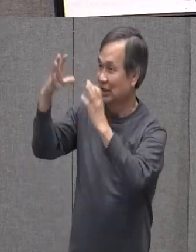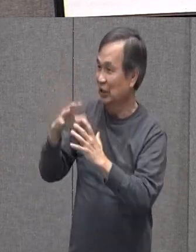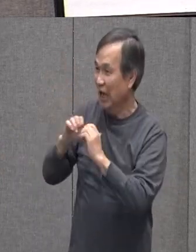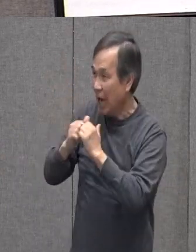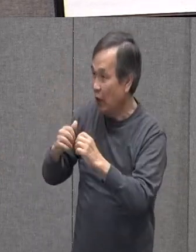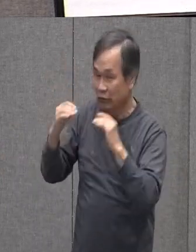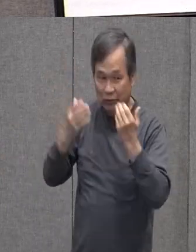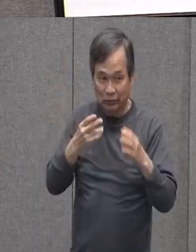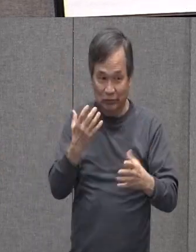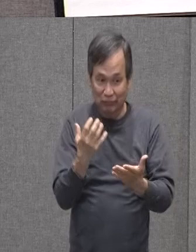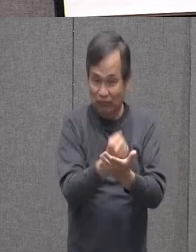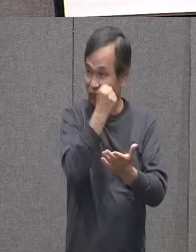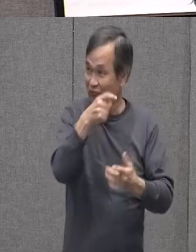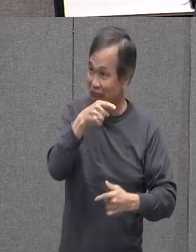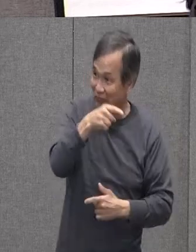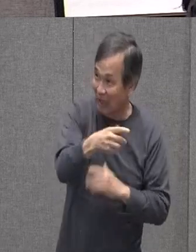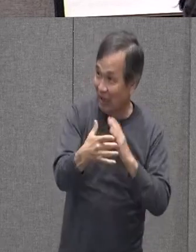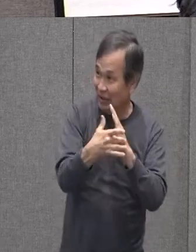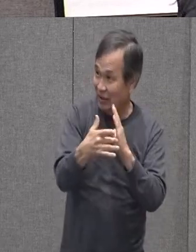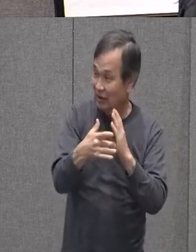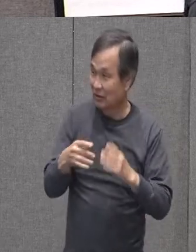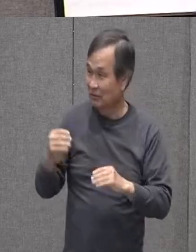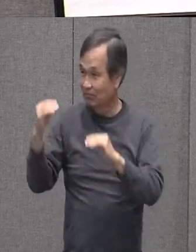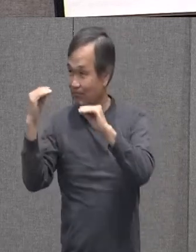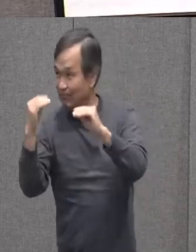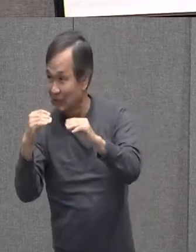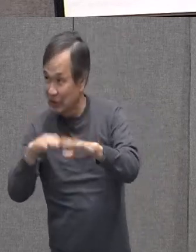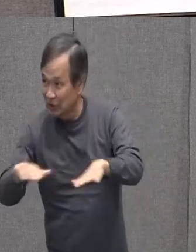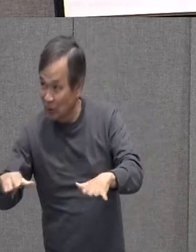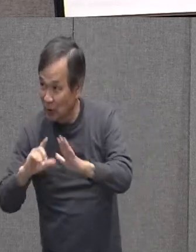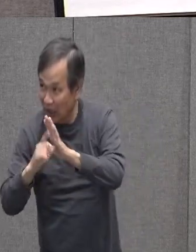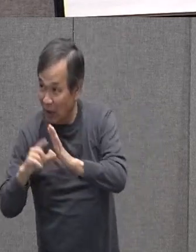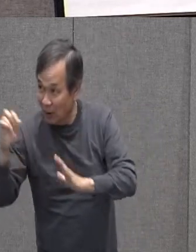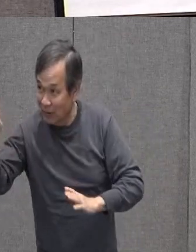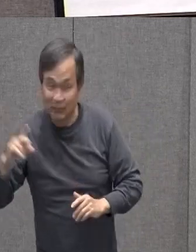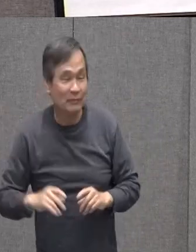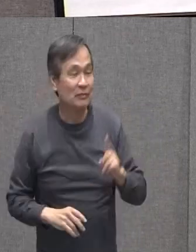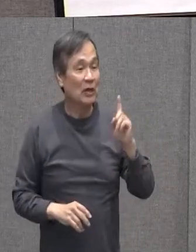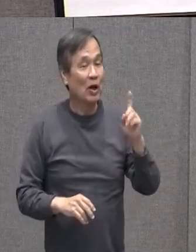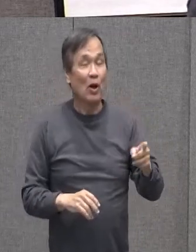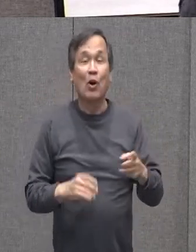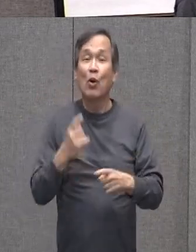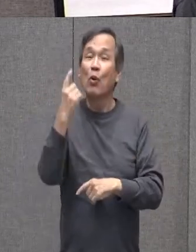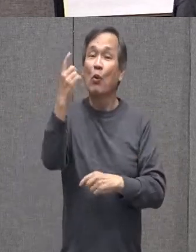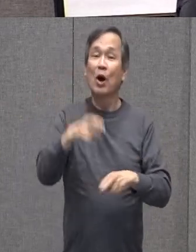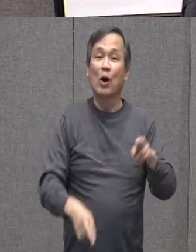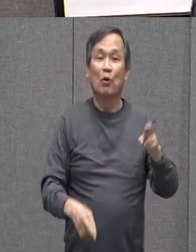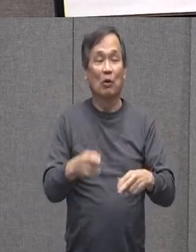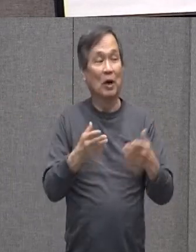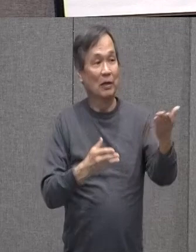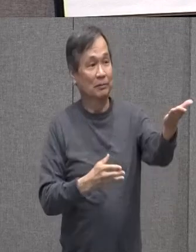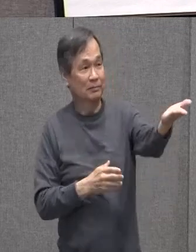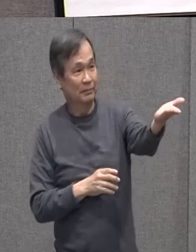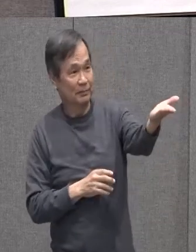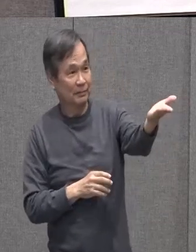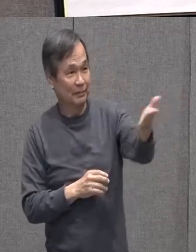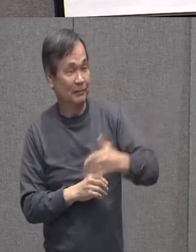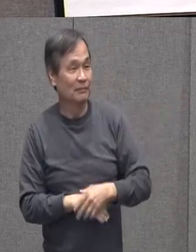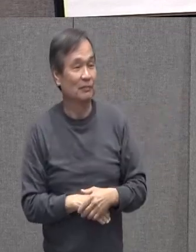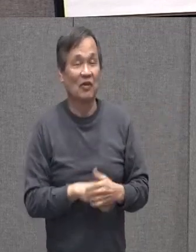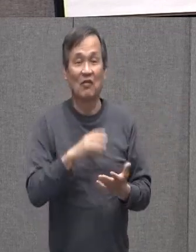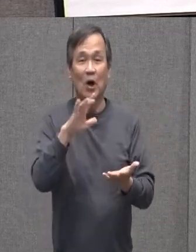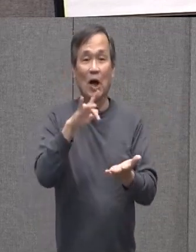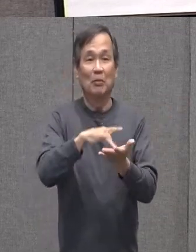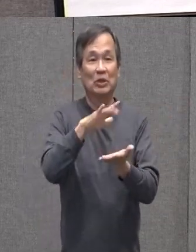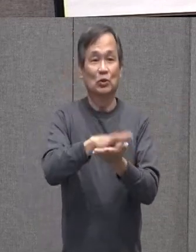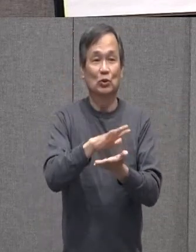build them, program them, and work with them. One of the robots that we use at our middle school